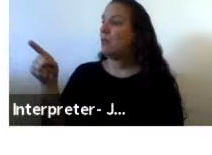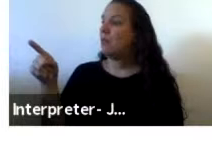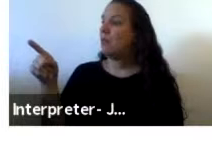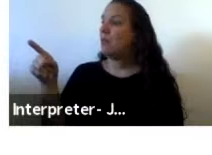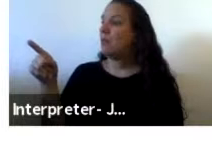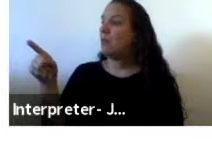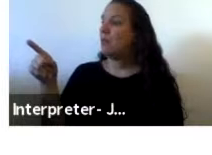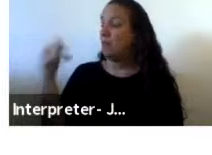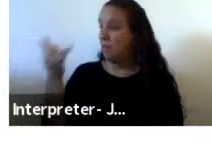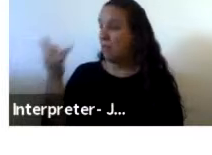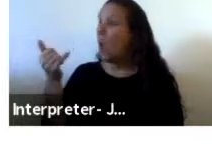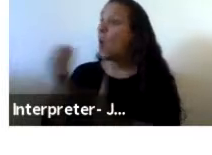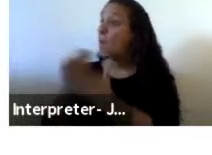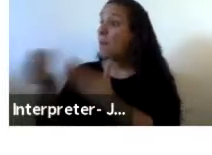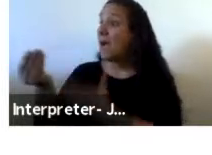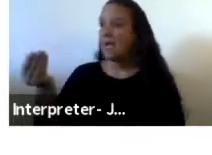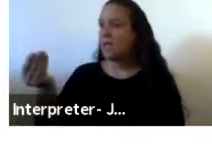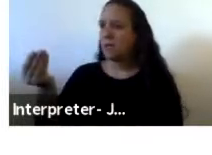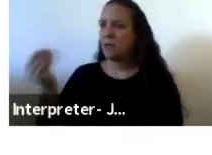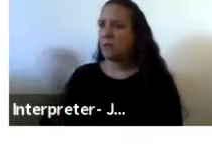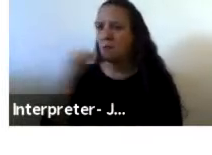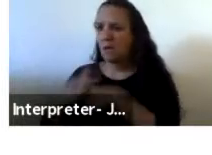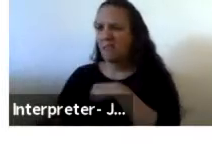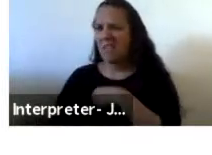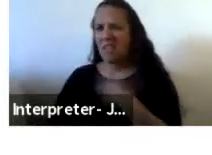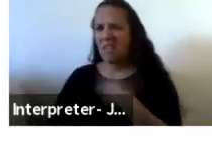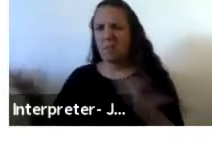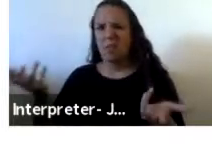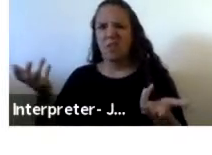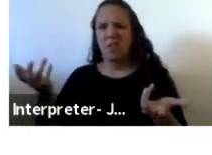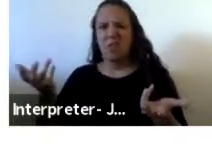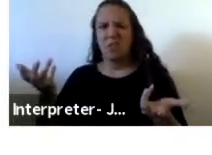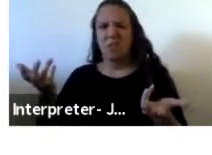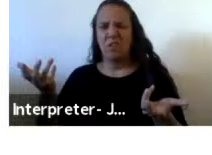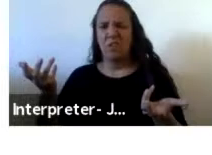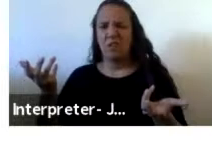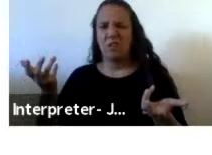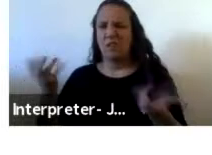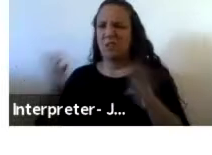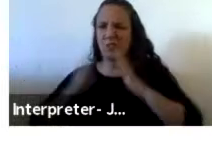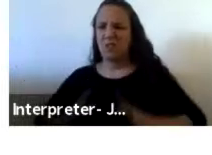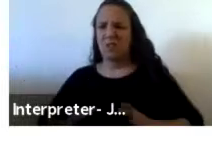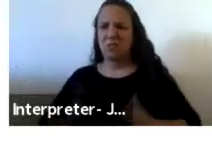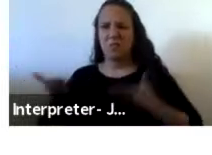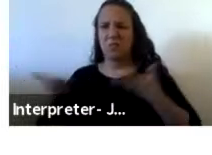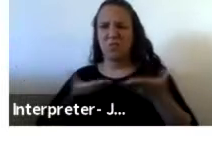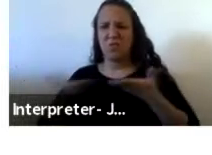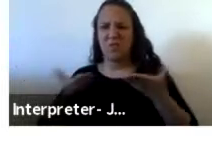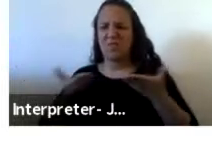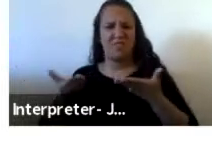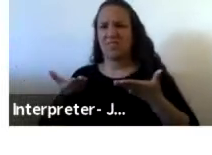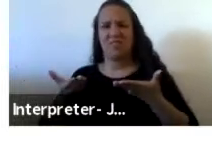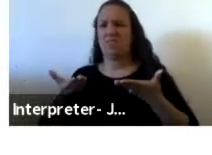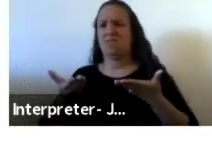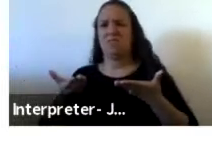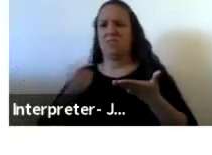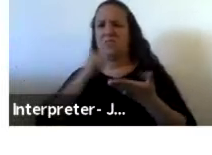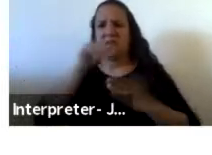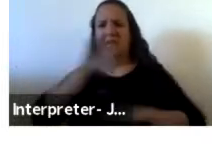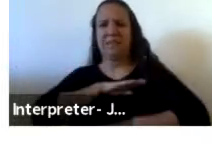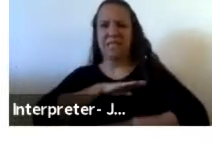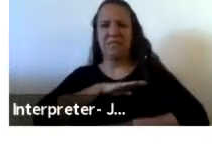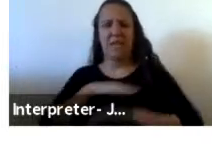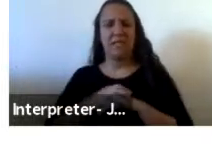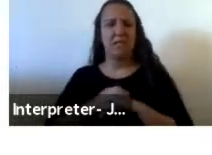when I go to buy it, it's not there. Then for me, it's like, yeah, you know what, customer service there, it's not front and center.